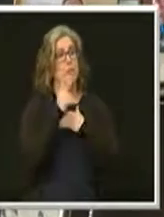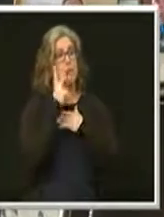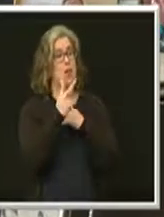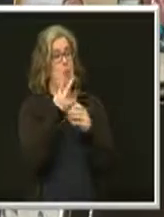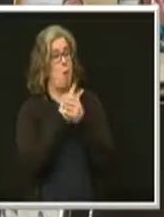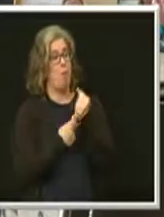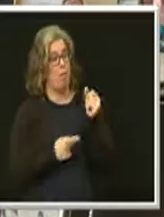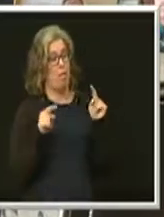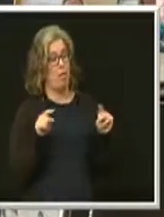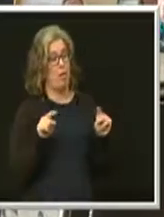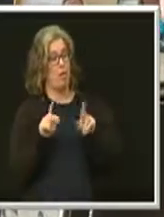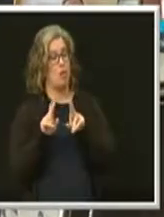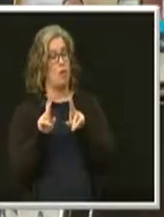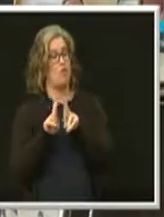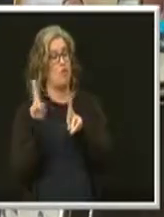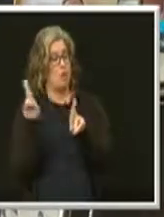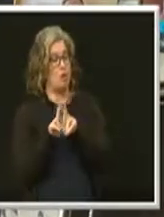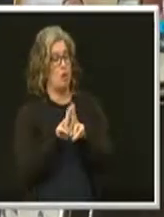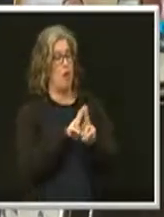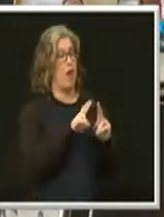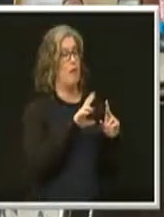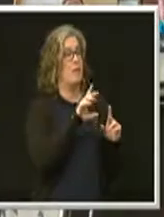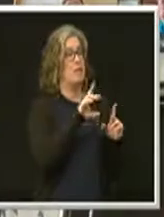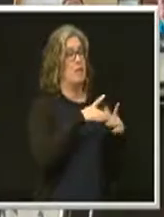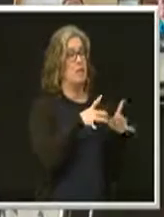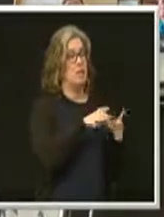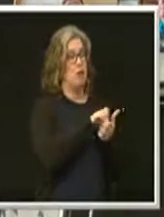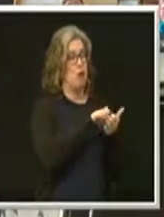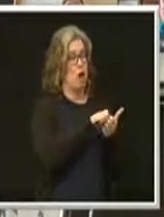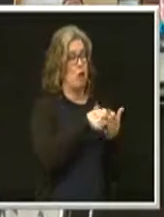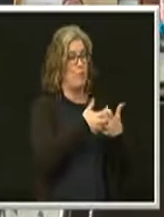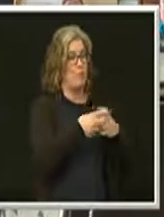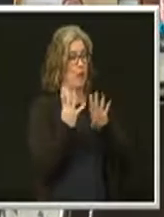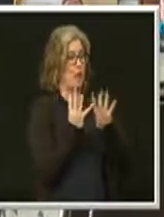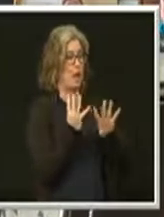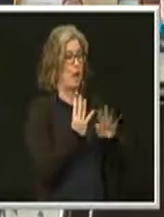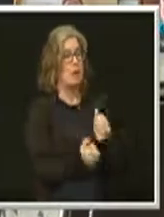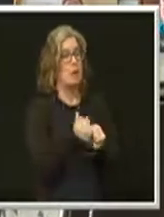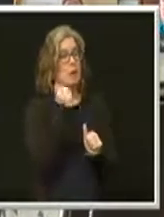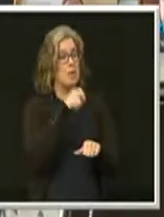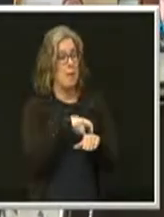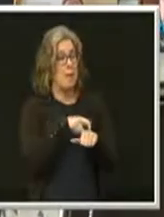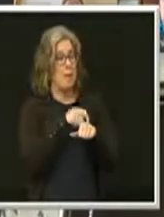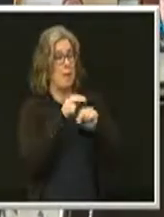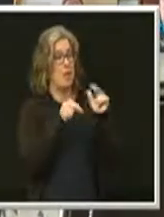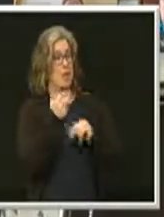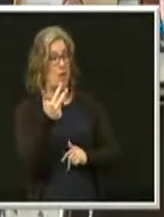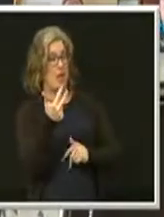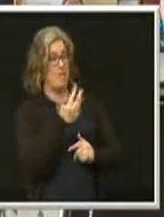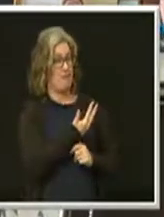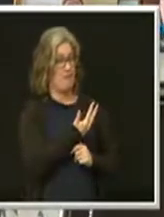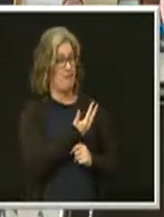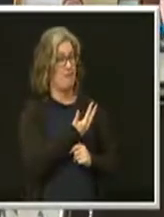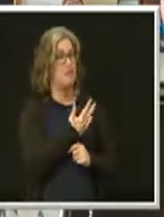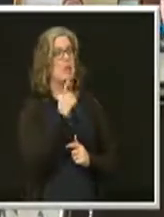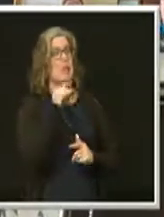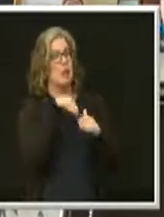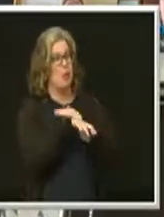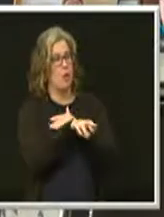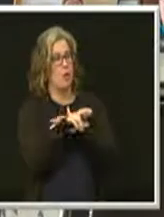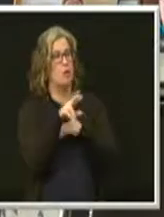both the refrigerator and dishwasher manufacturing line. They spent most of their times in building 3 and 5, but they did go